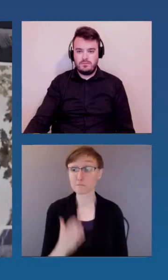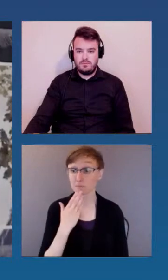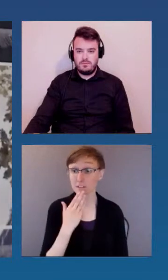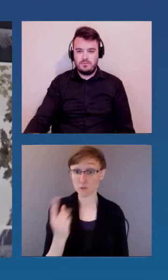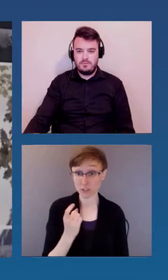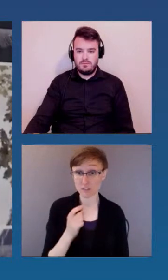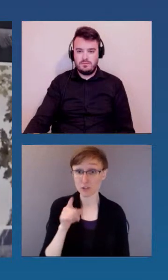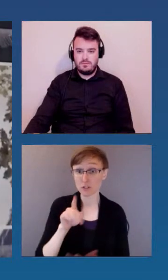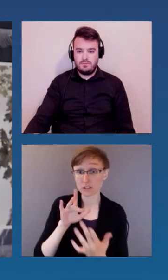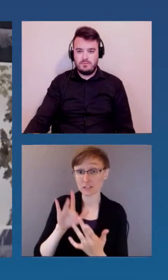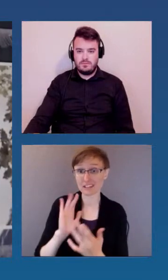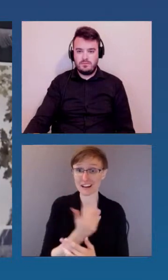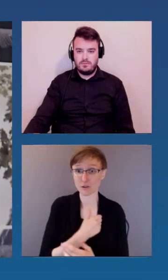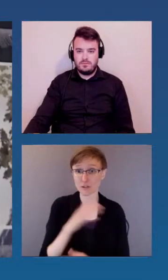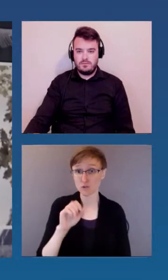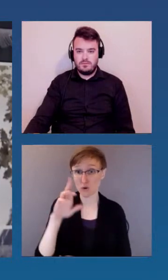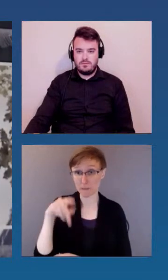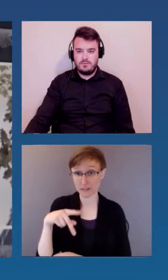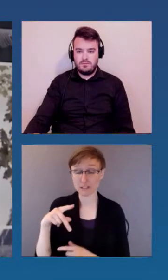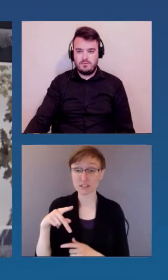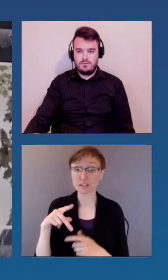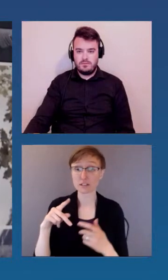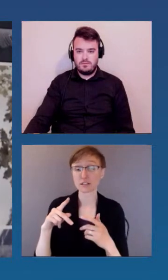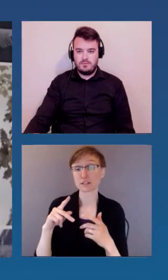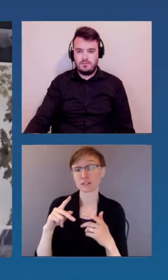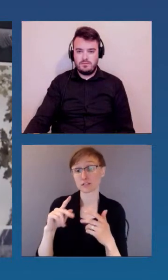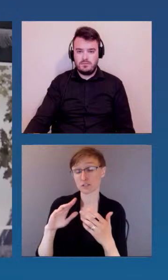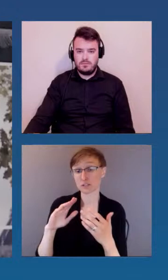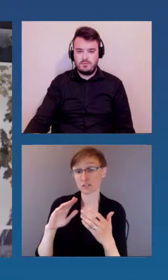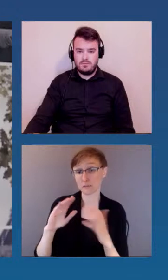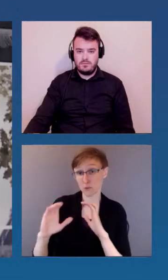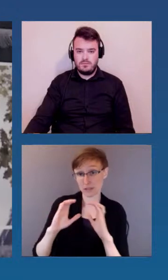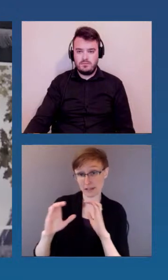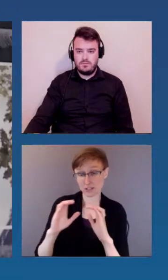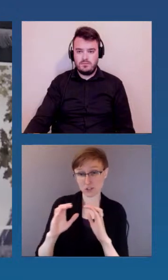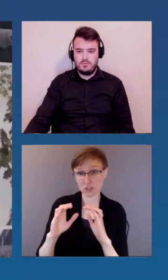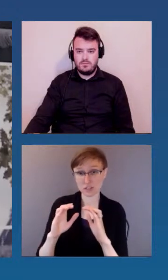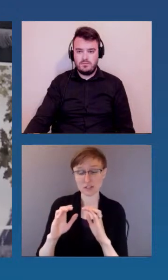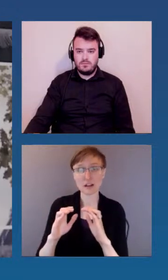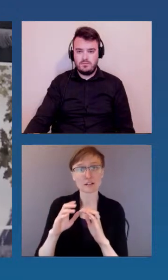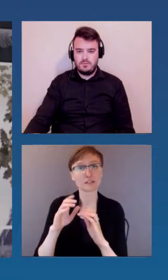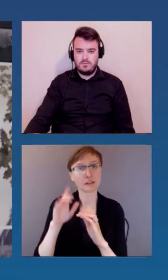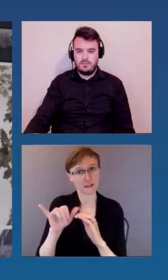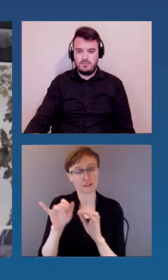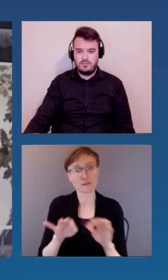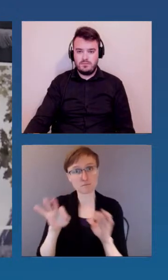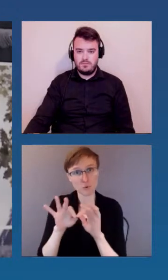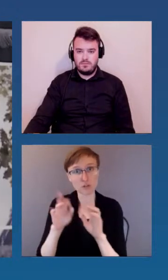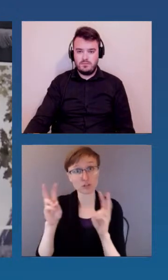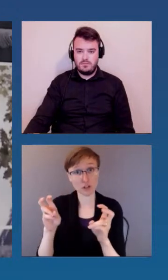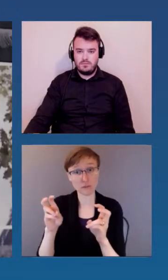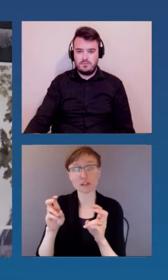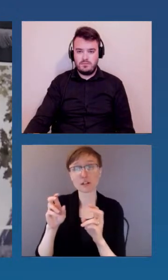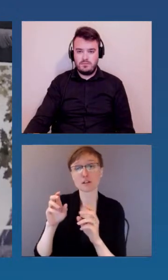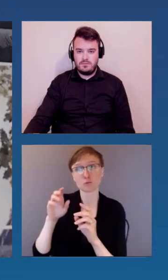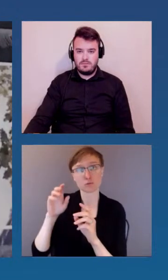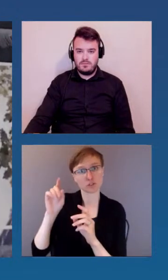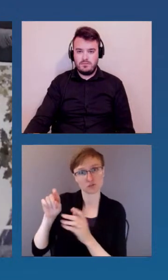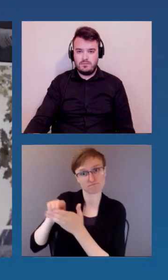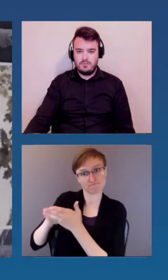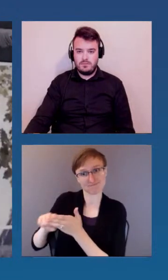by a member of your service. There have been countless stories and videos of black people being stopped by police for minor infractions that end up resulting in